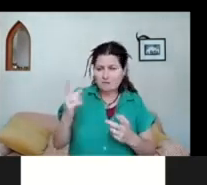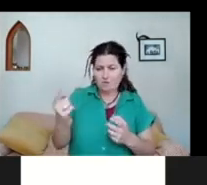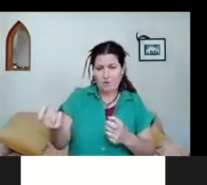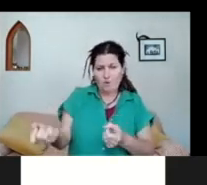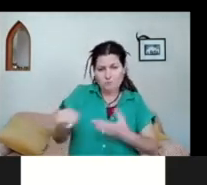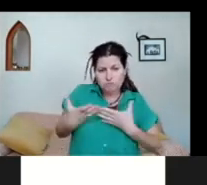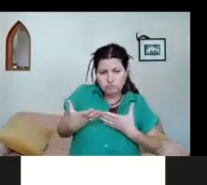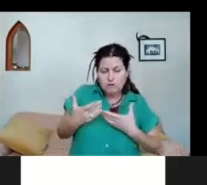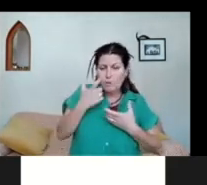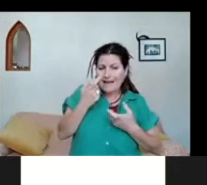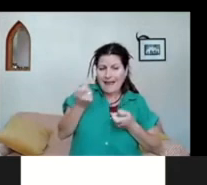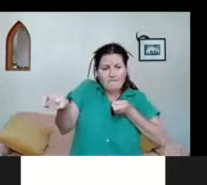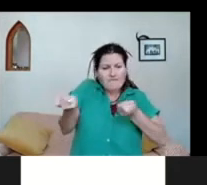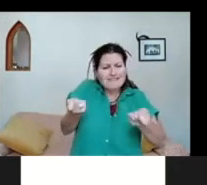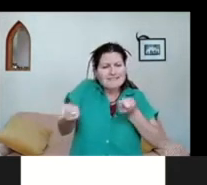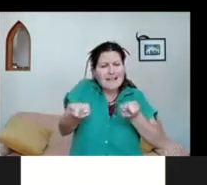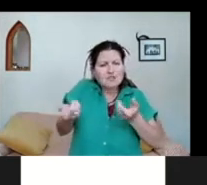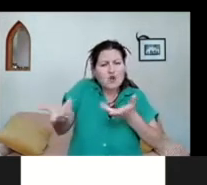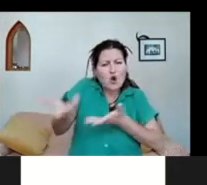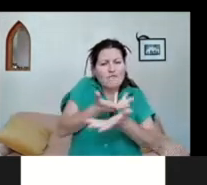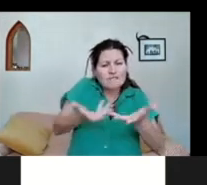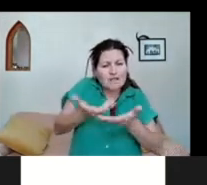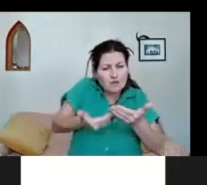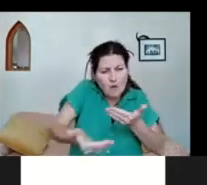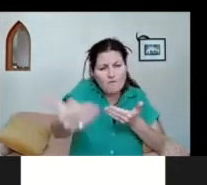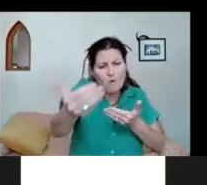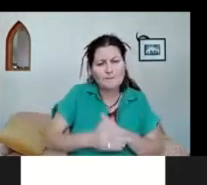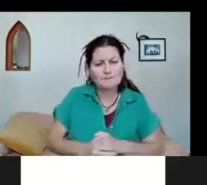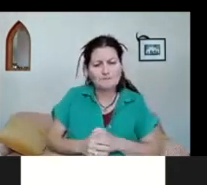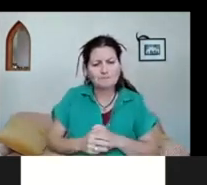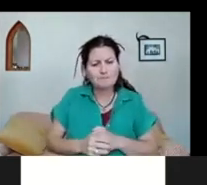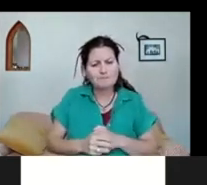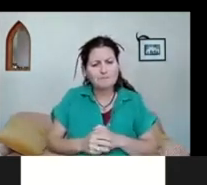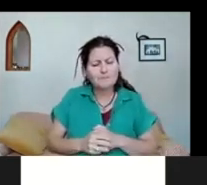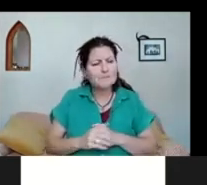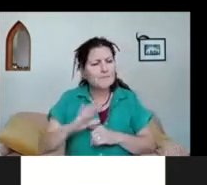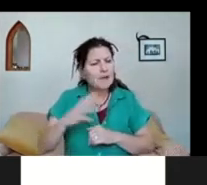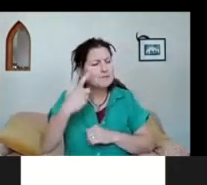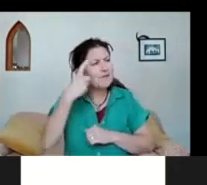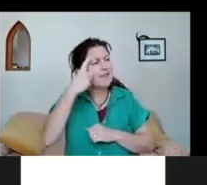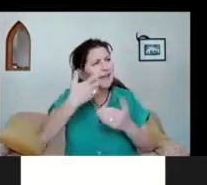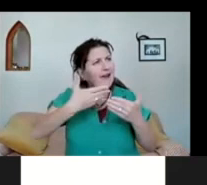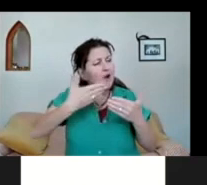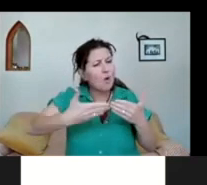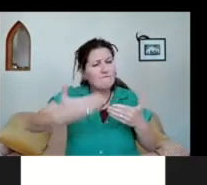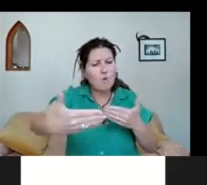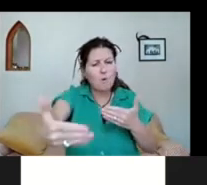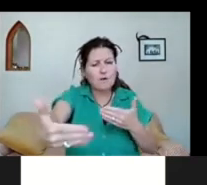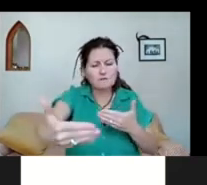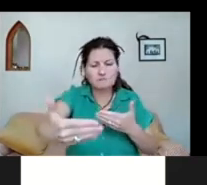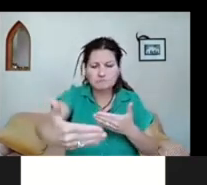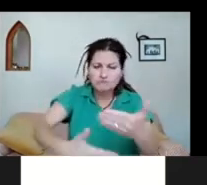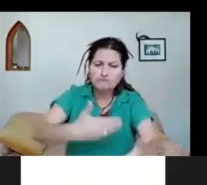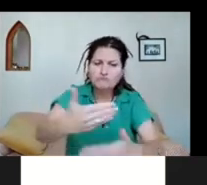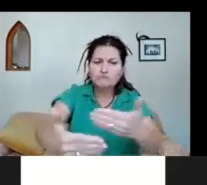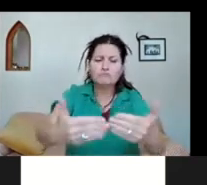of conversation. I was just thinking that, you know, even for going forward, it might be